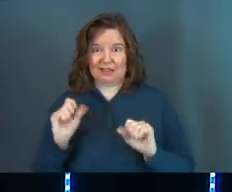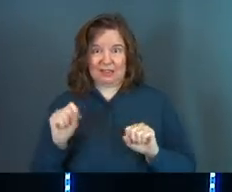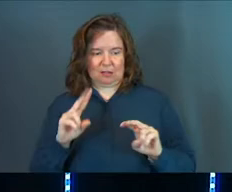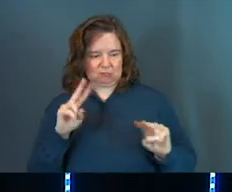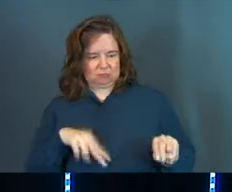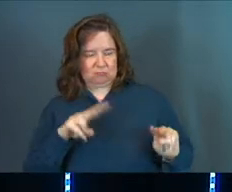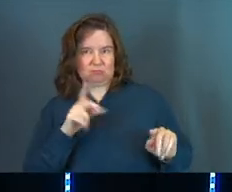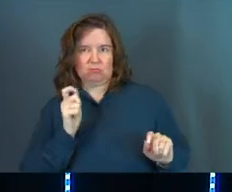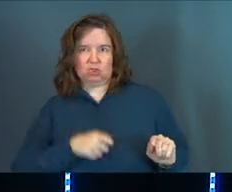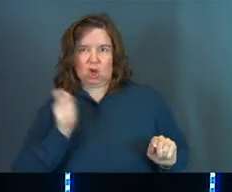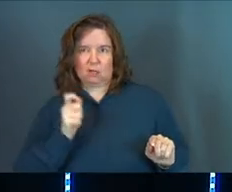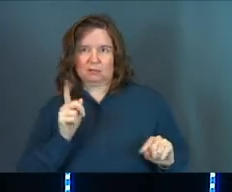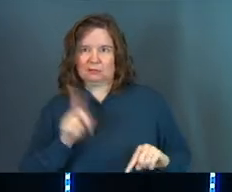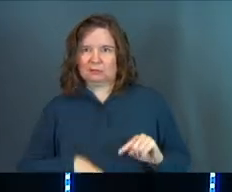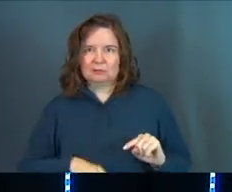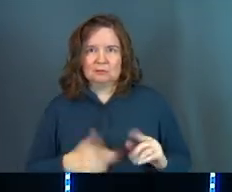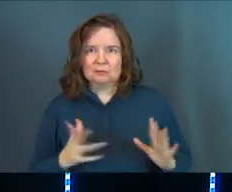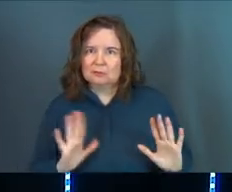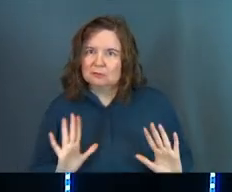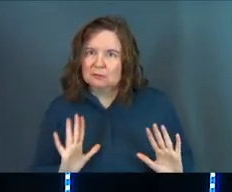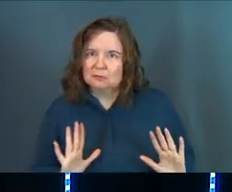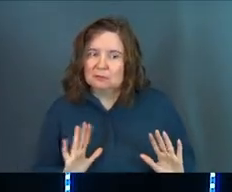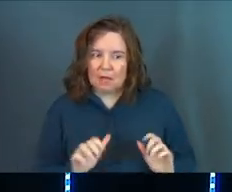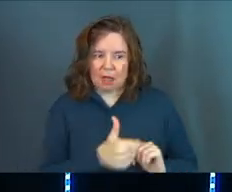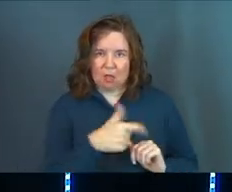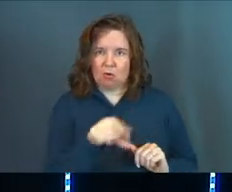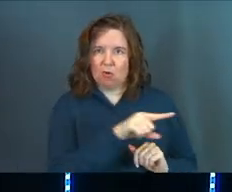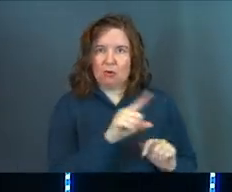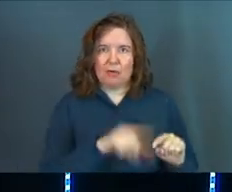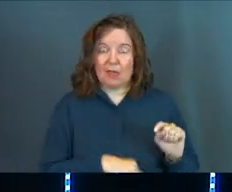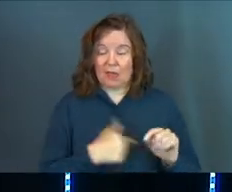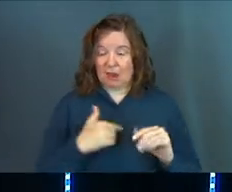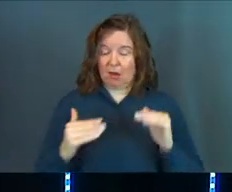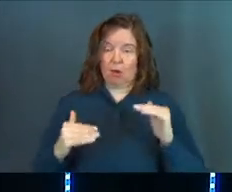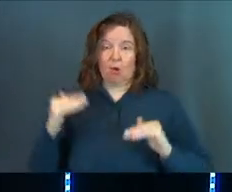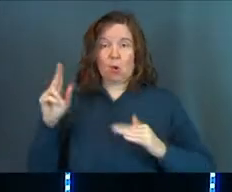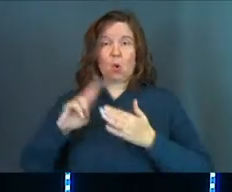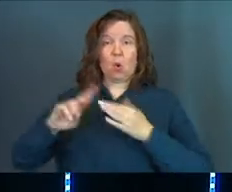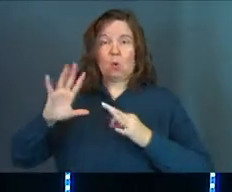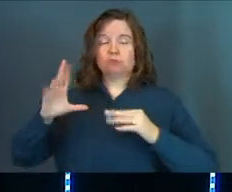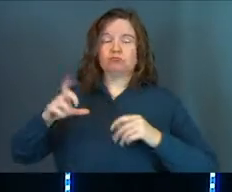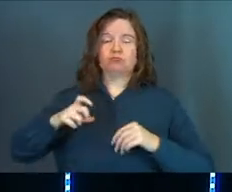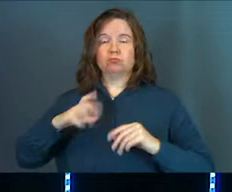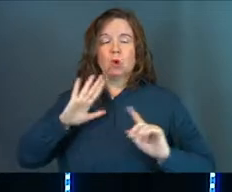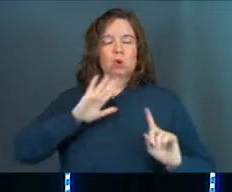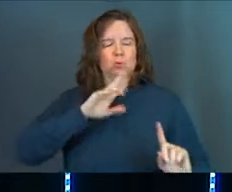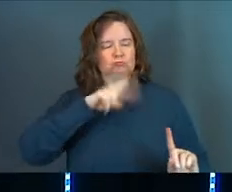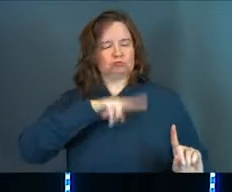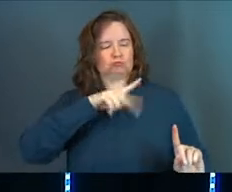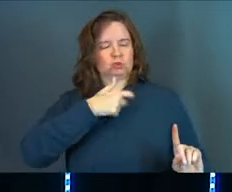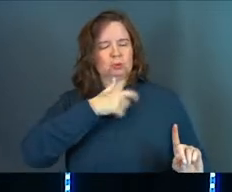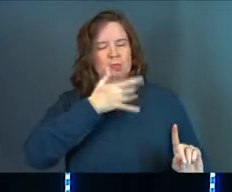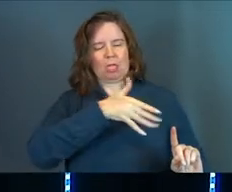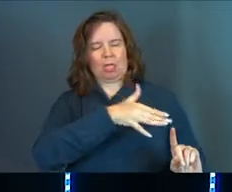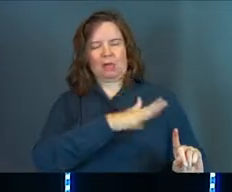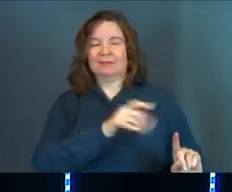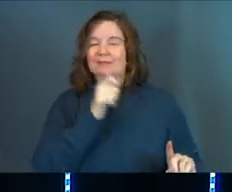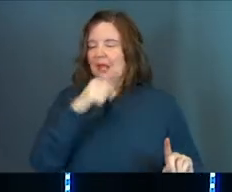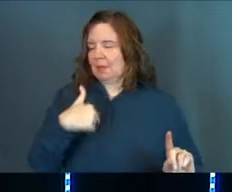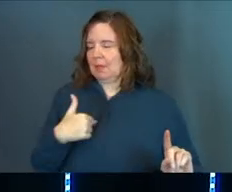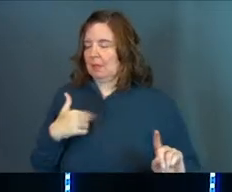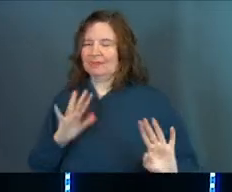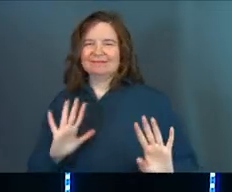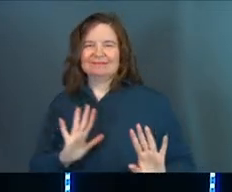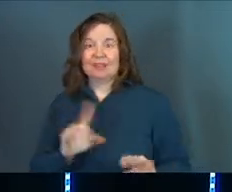judgment against anybody else. And in our lofty holiness say, you're the one that should be shunned, not me. Because